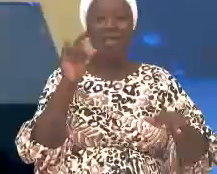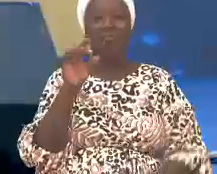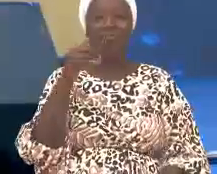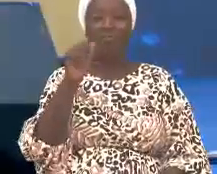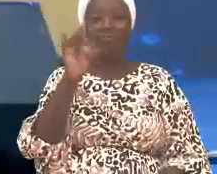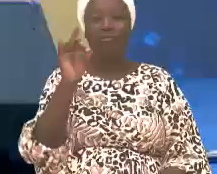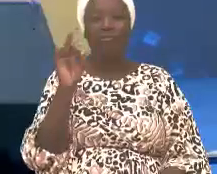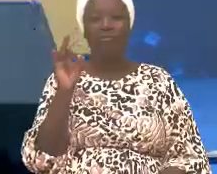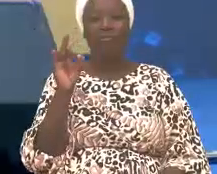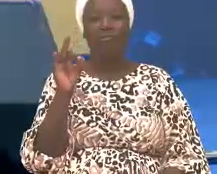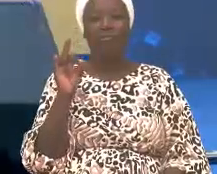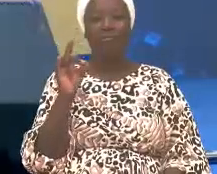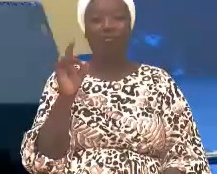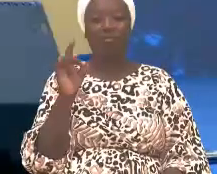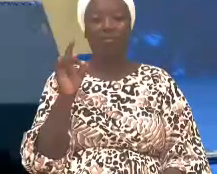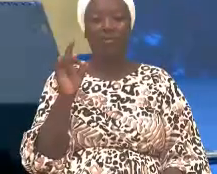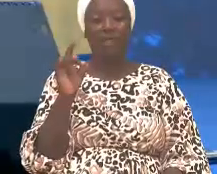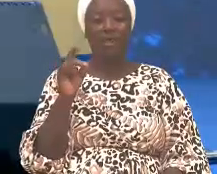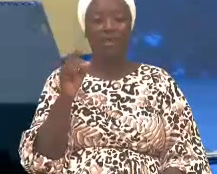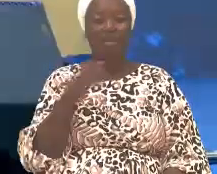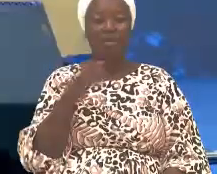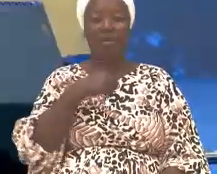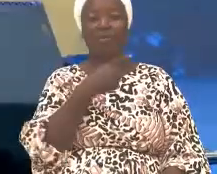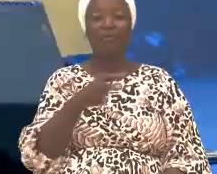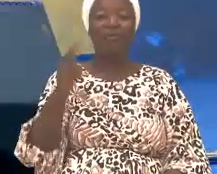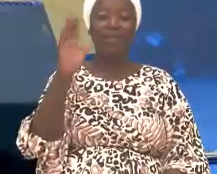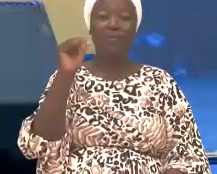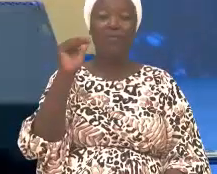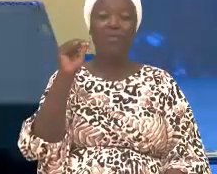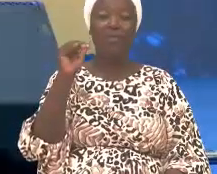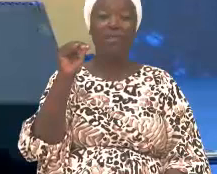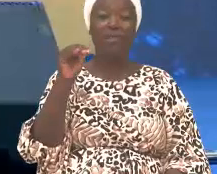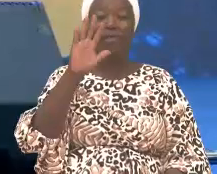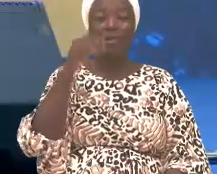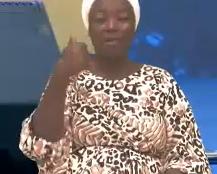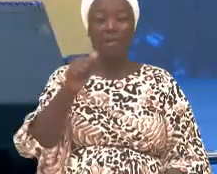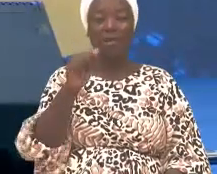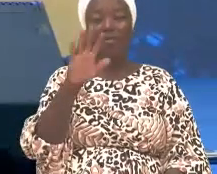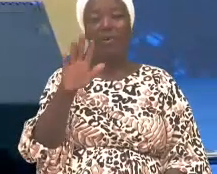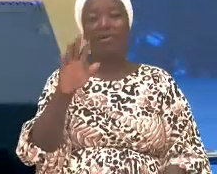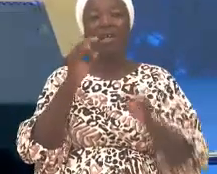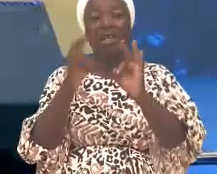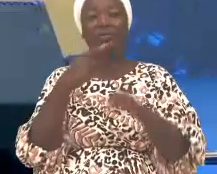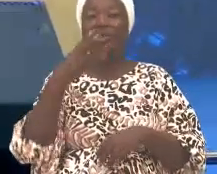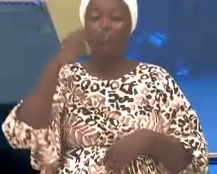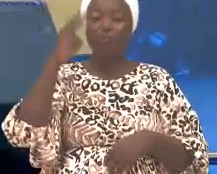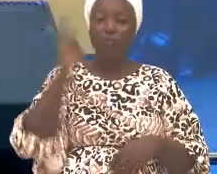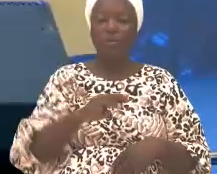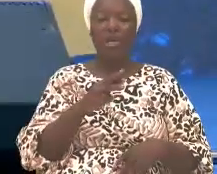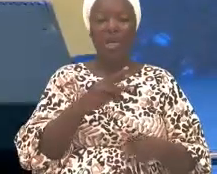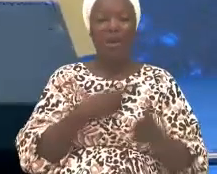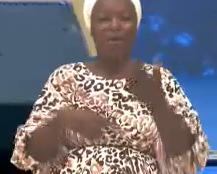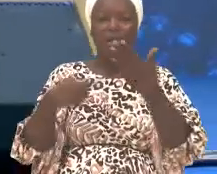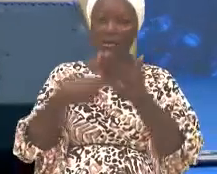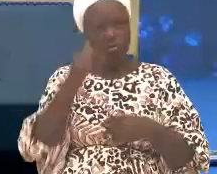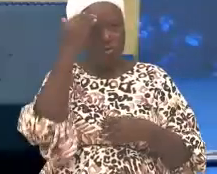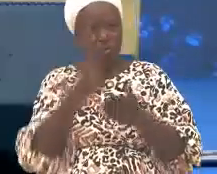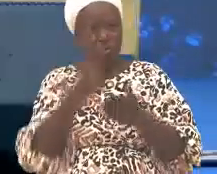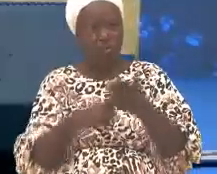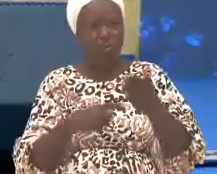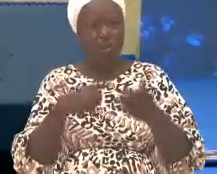reading from verse 15, if the wicked restore, you know what Ezekiel is telling us? Ezekiel is